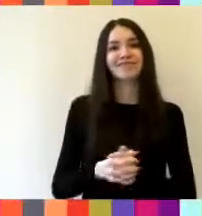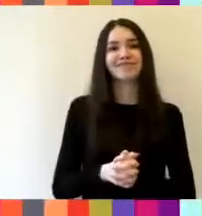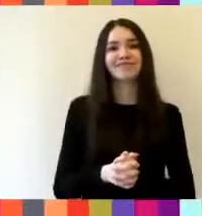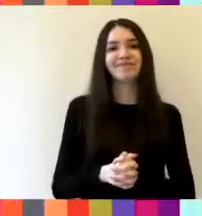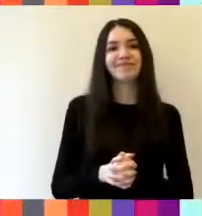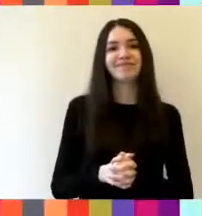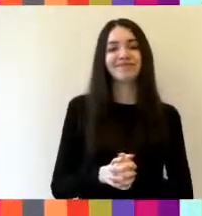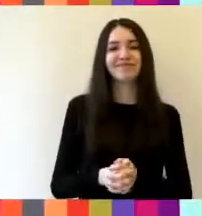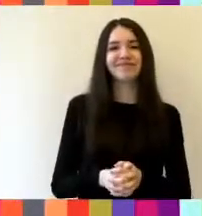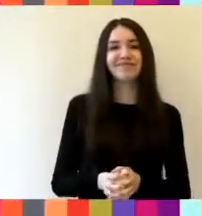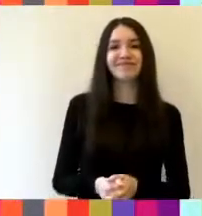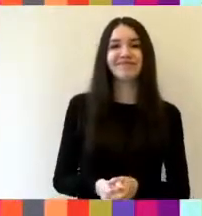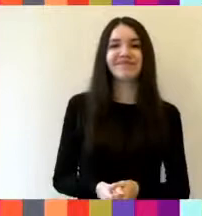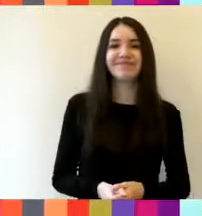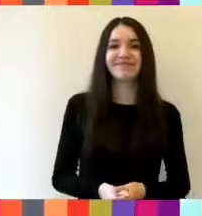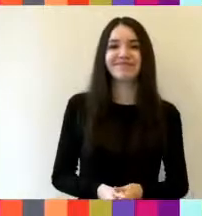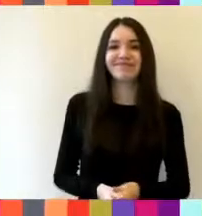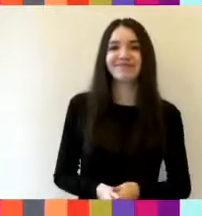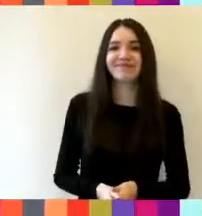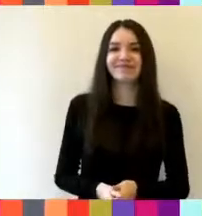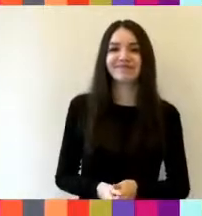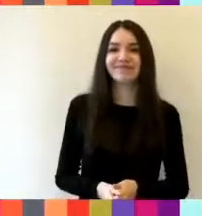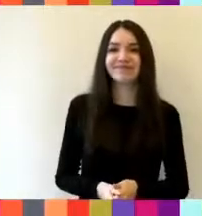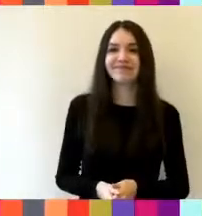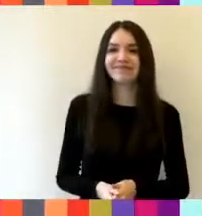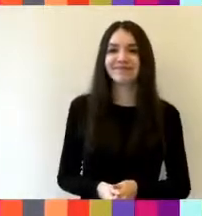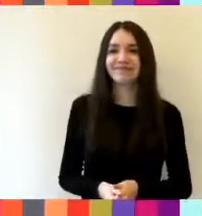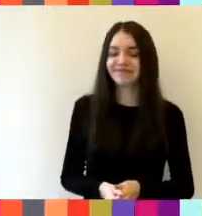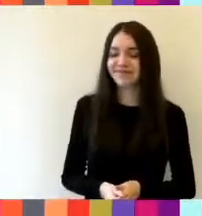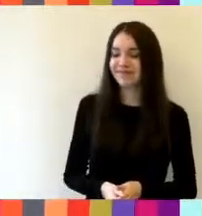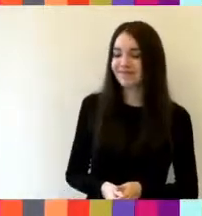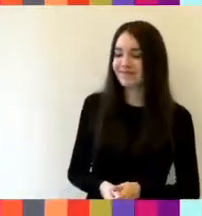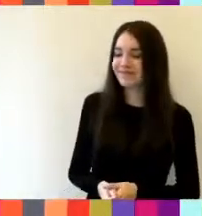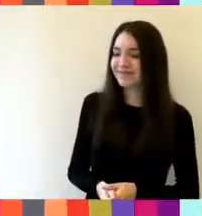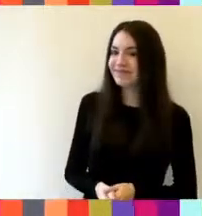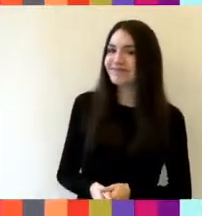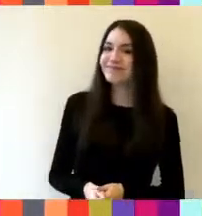Yeah. Thank you. Thank you.